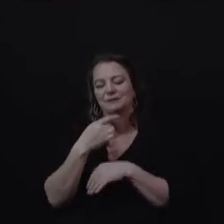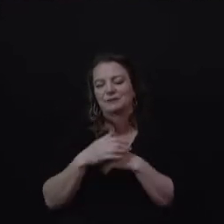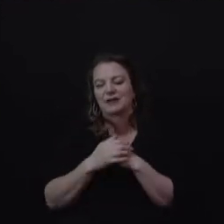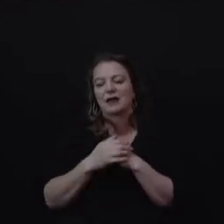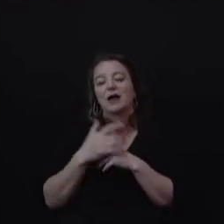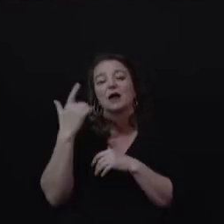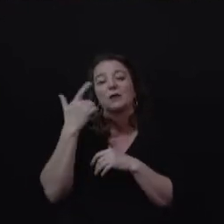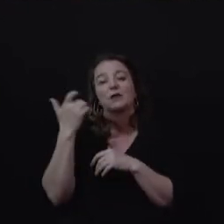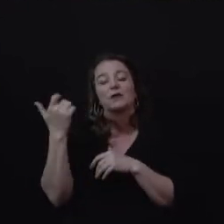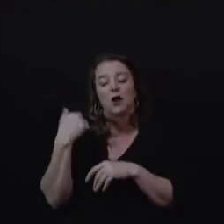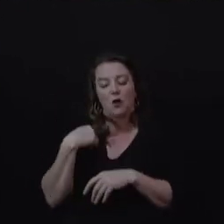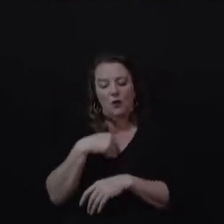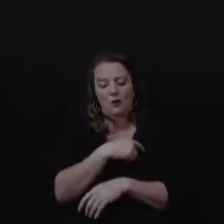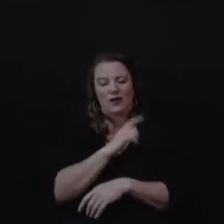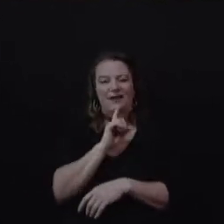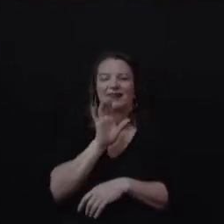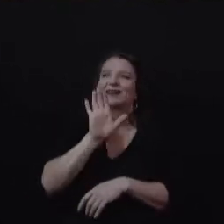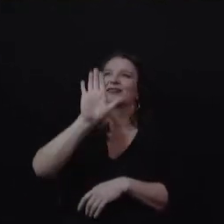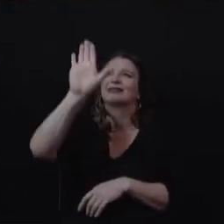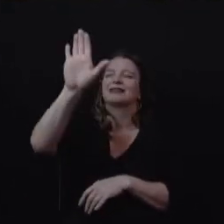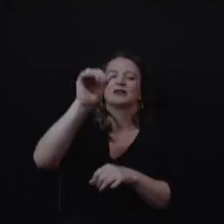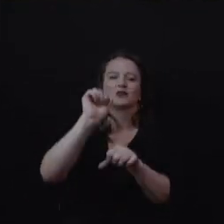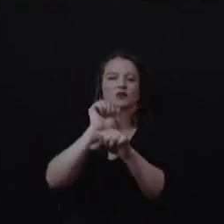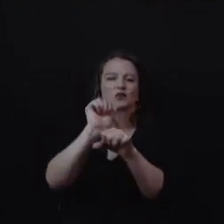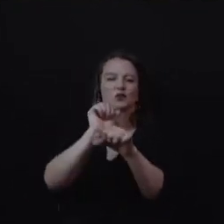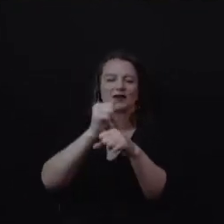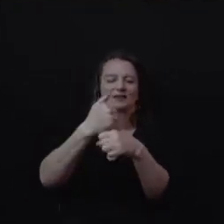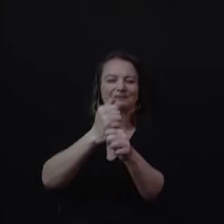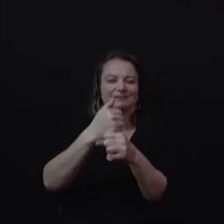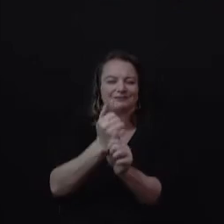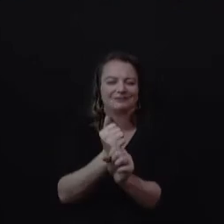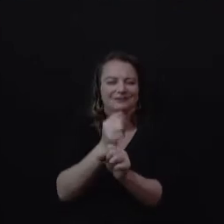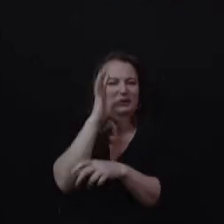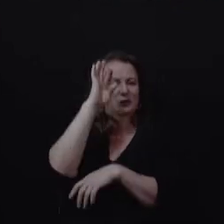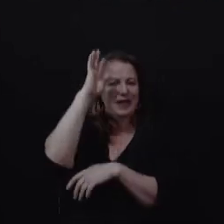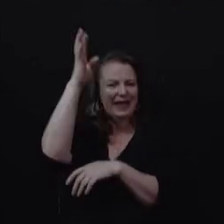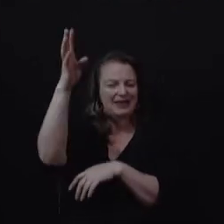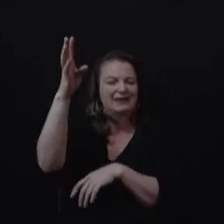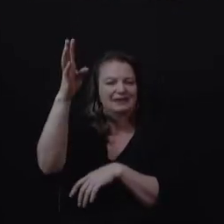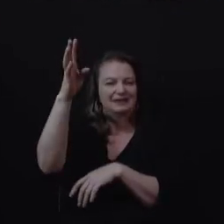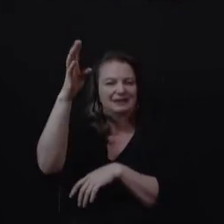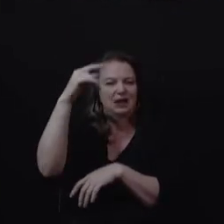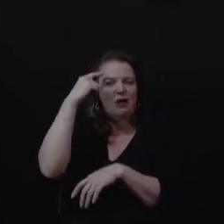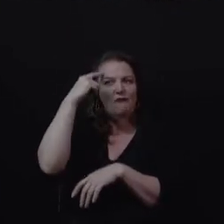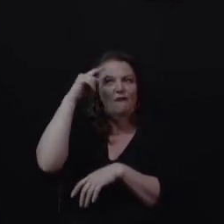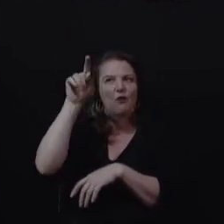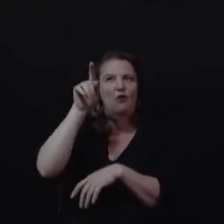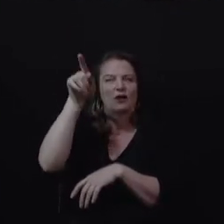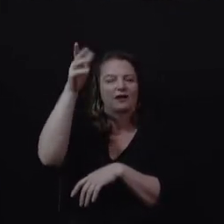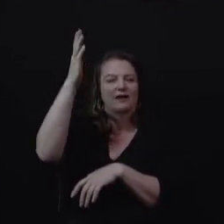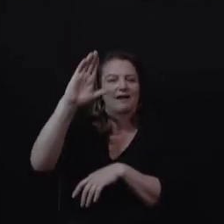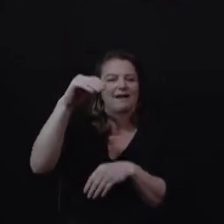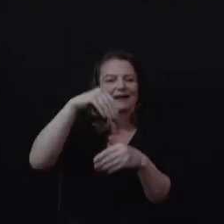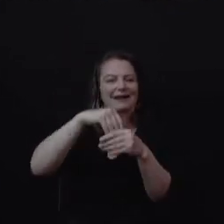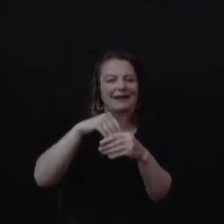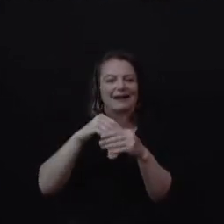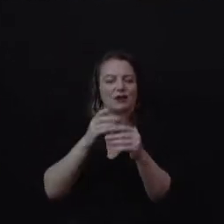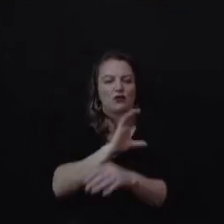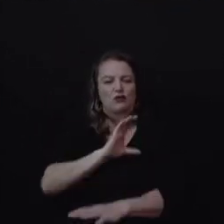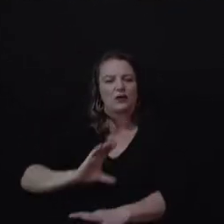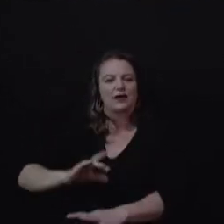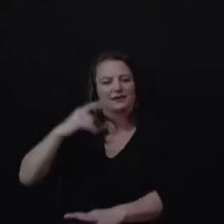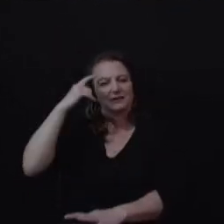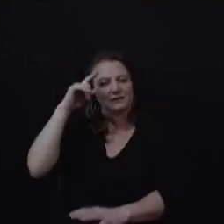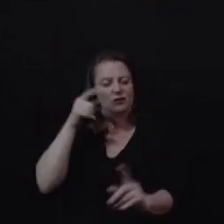we are God's workmanship, created for God in Christ for good